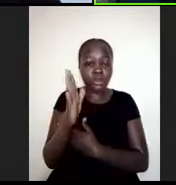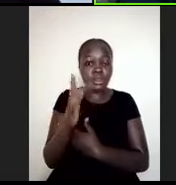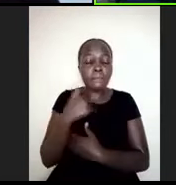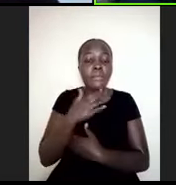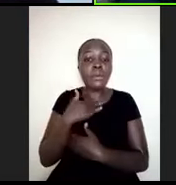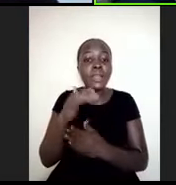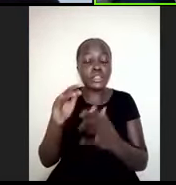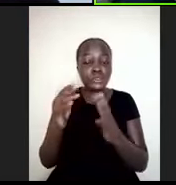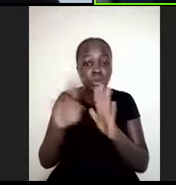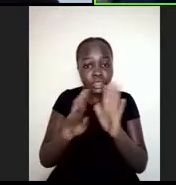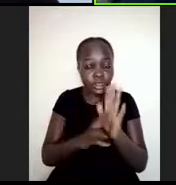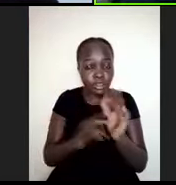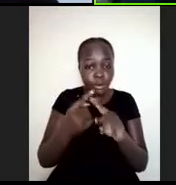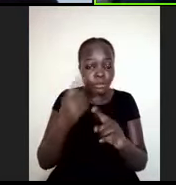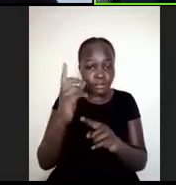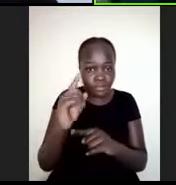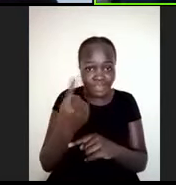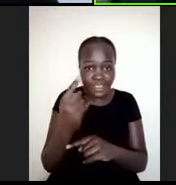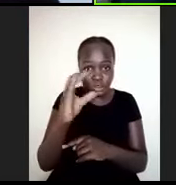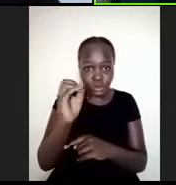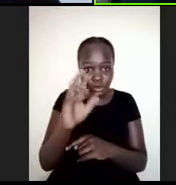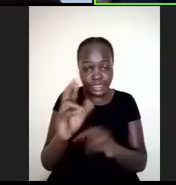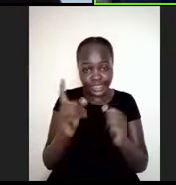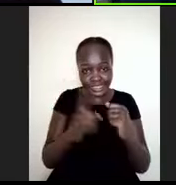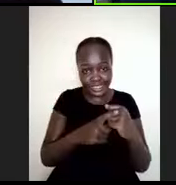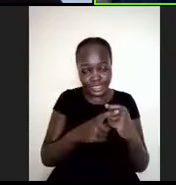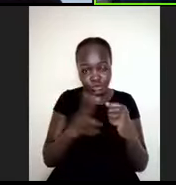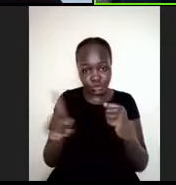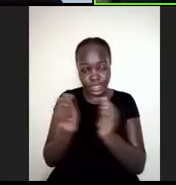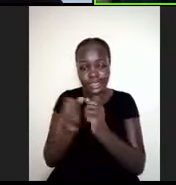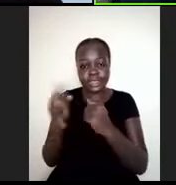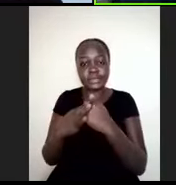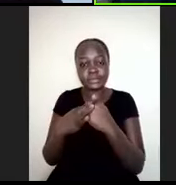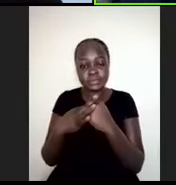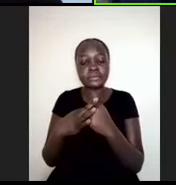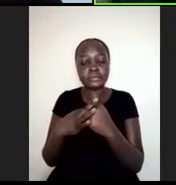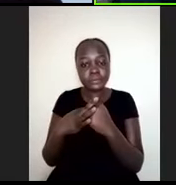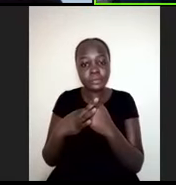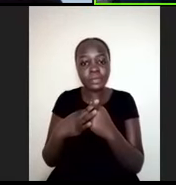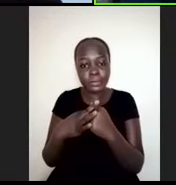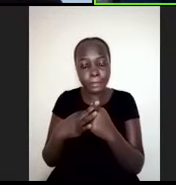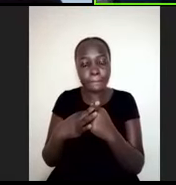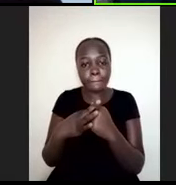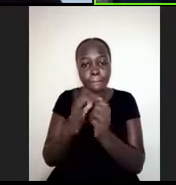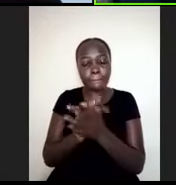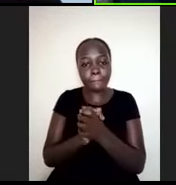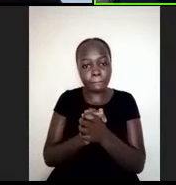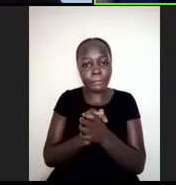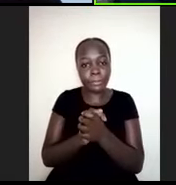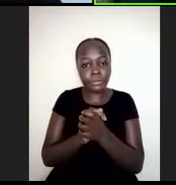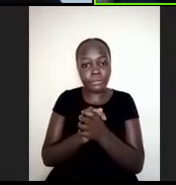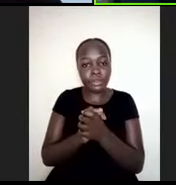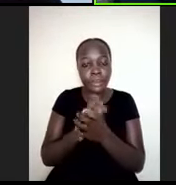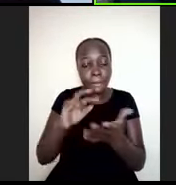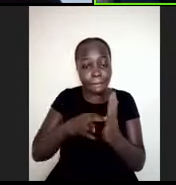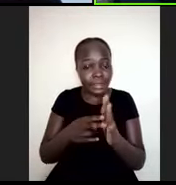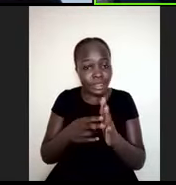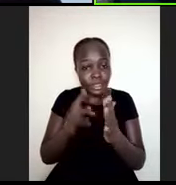1 Corinthians 6:18. It says, flee from sexual